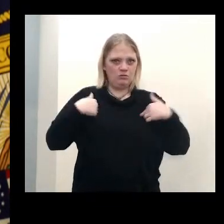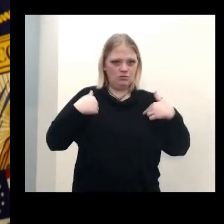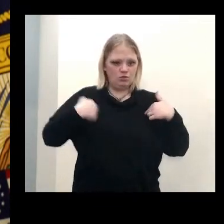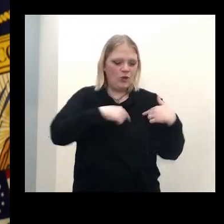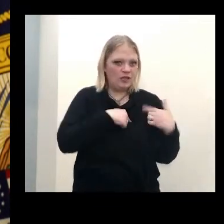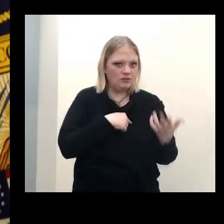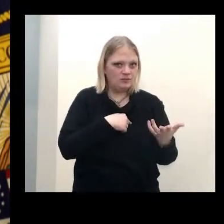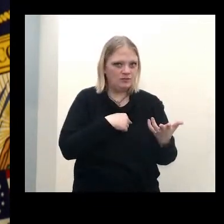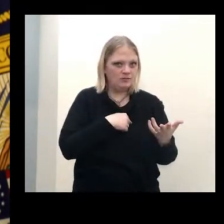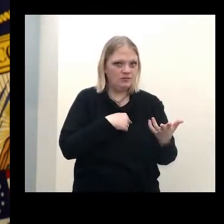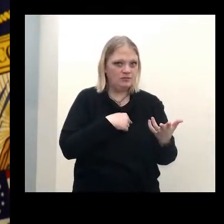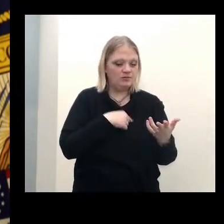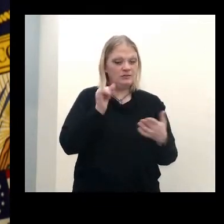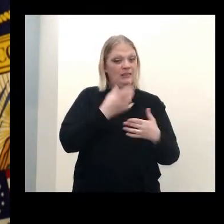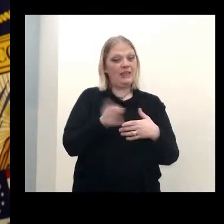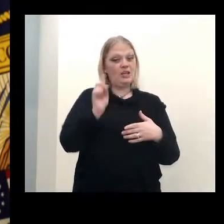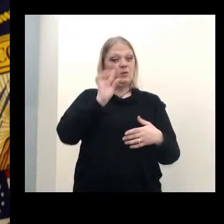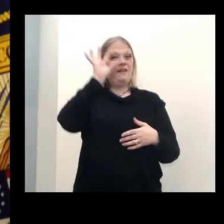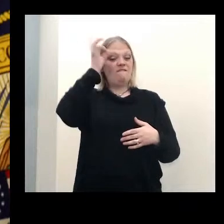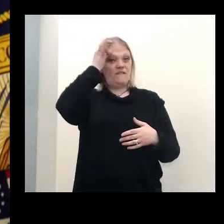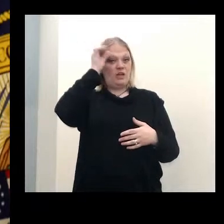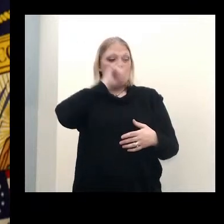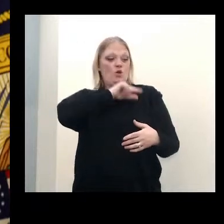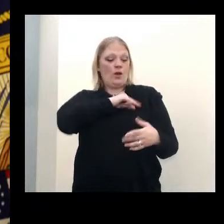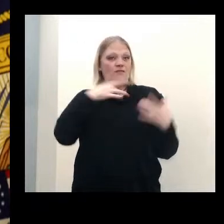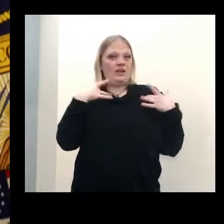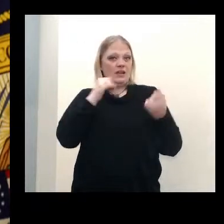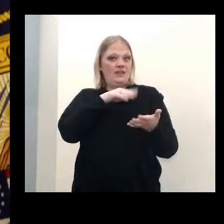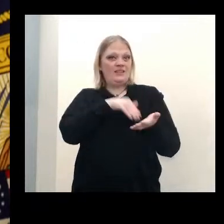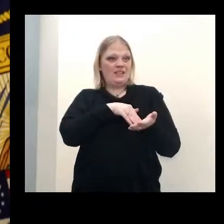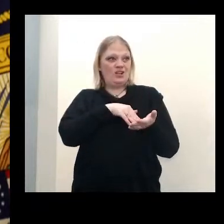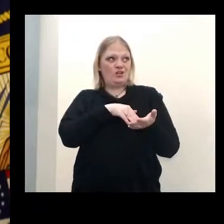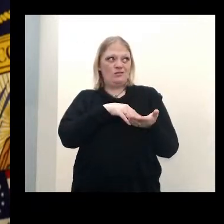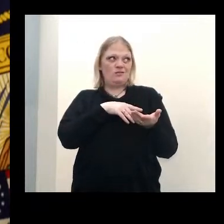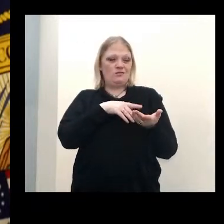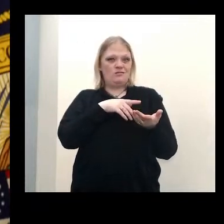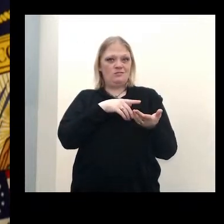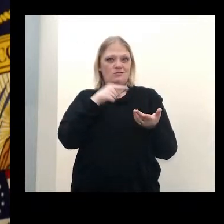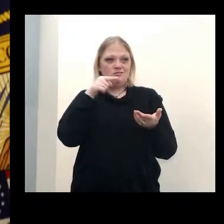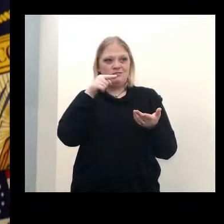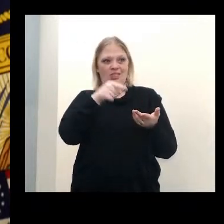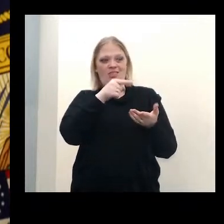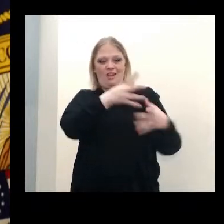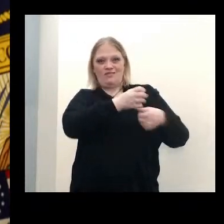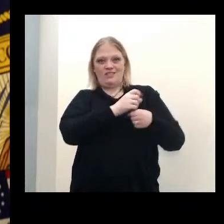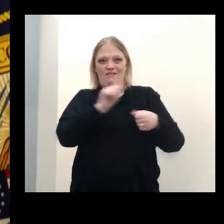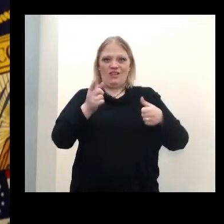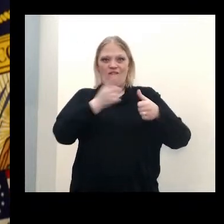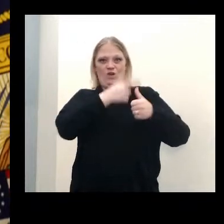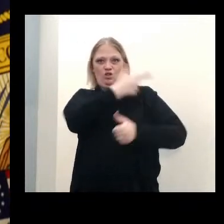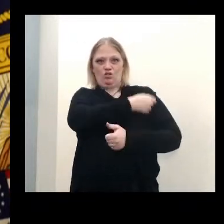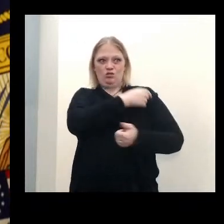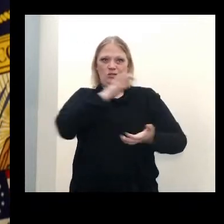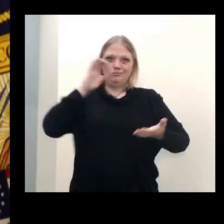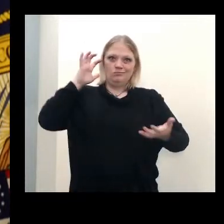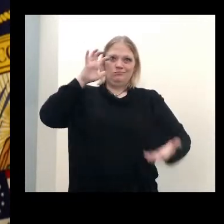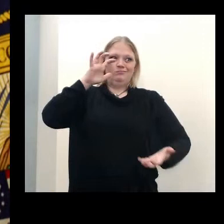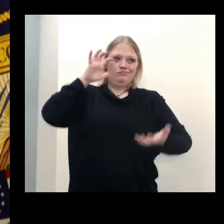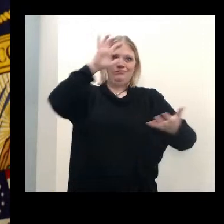last week, the federally qualified health centers were basically received their first doses of any substantial amount.